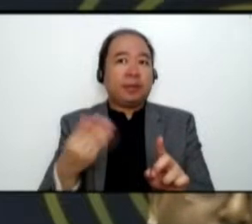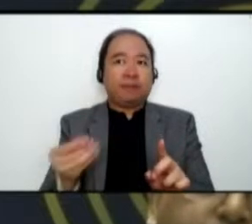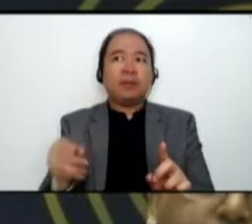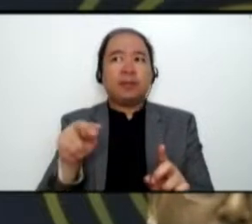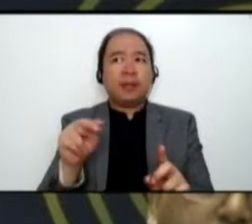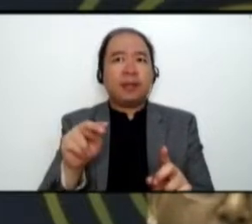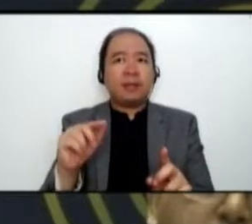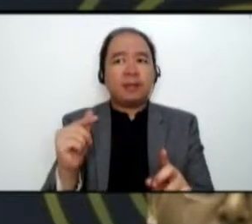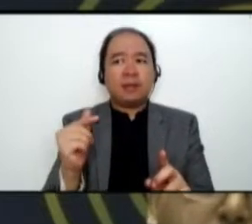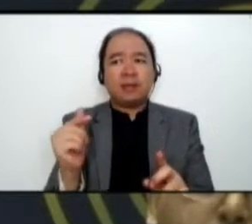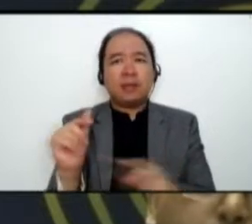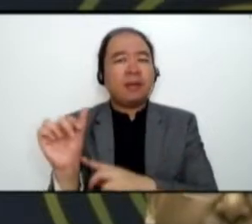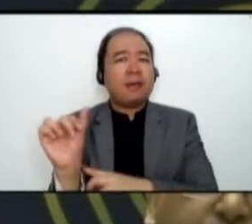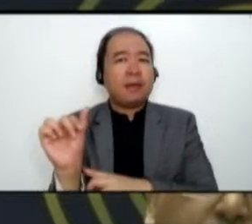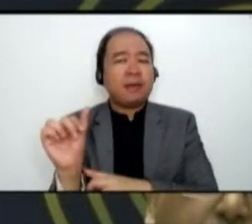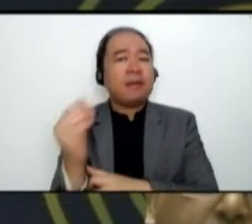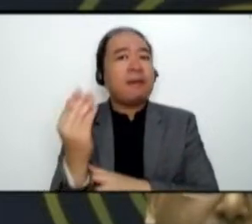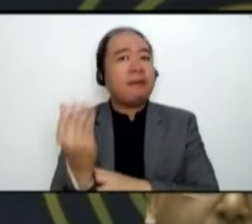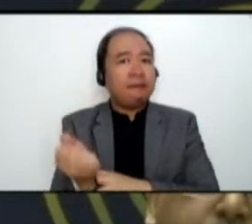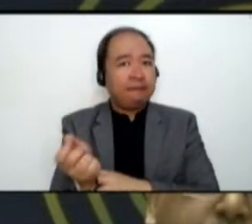NTA, you know. But